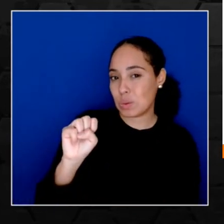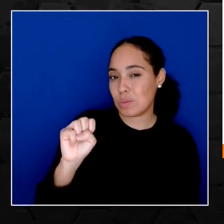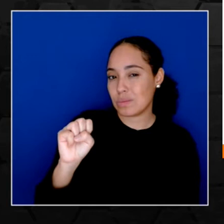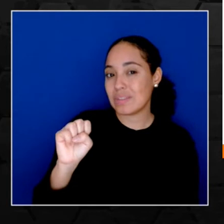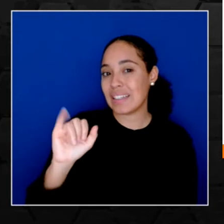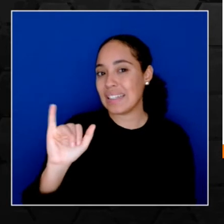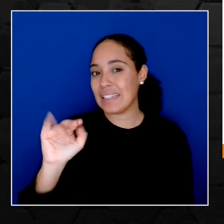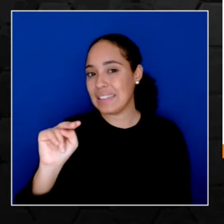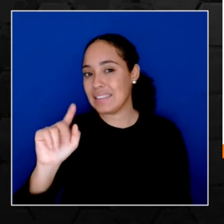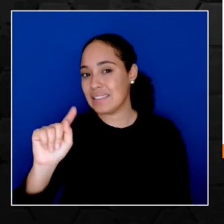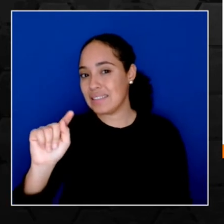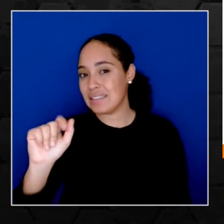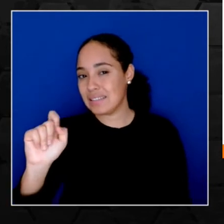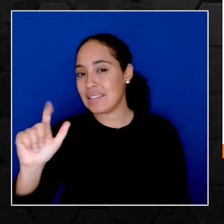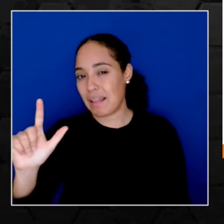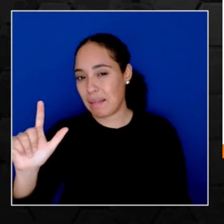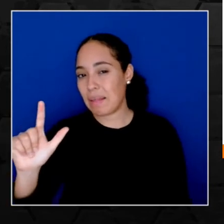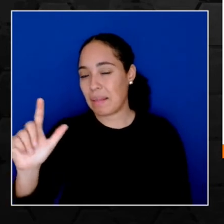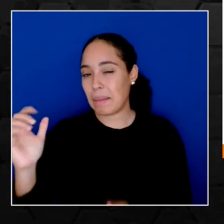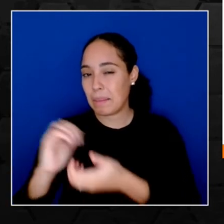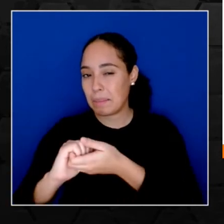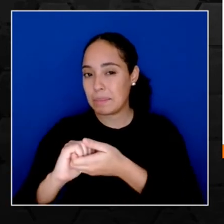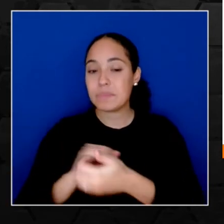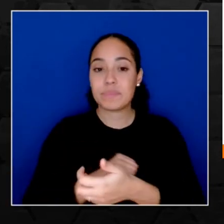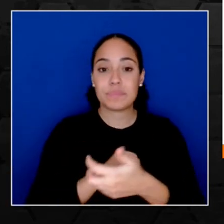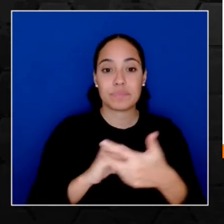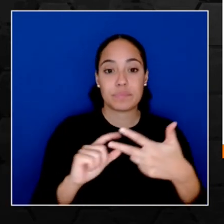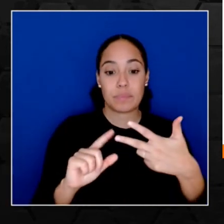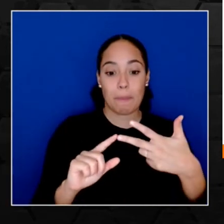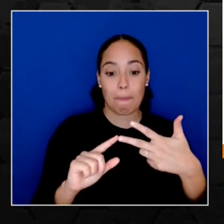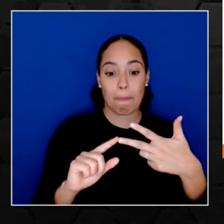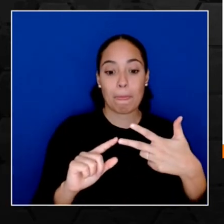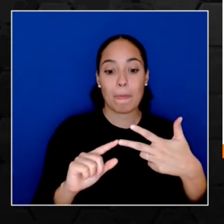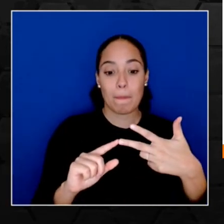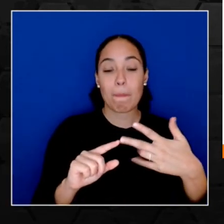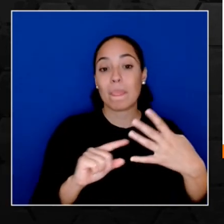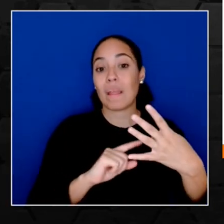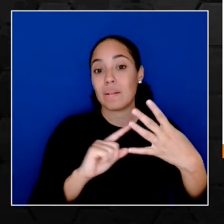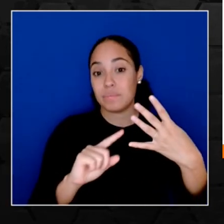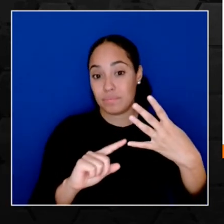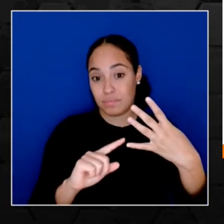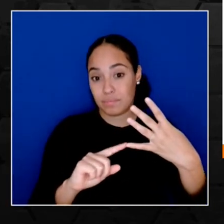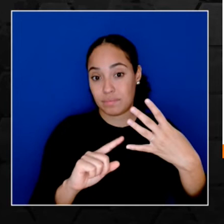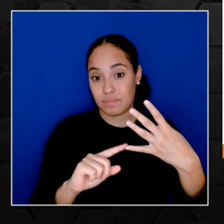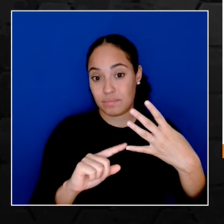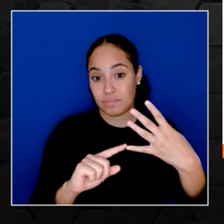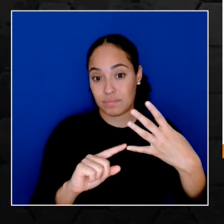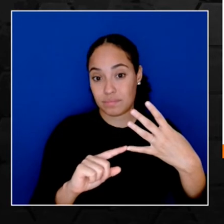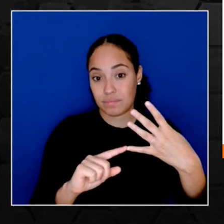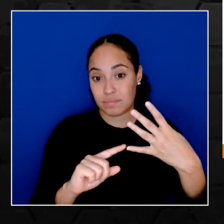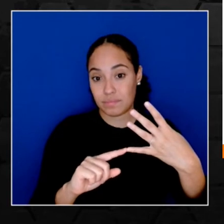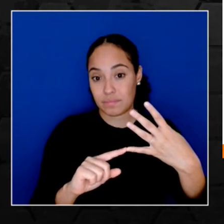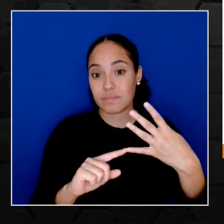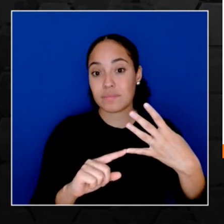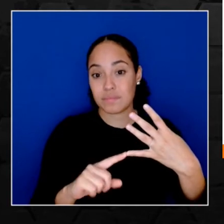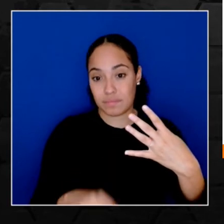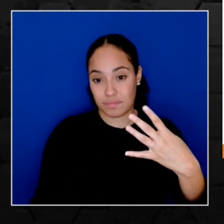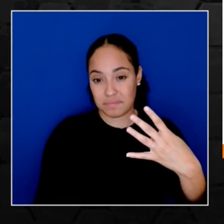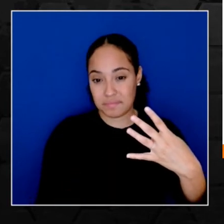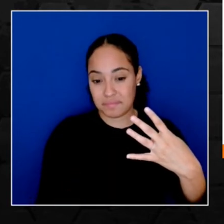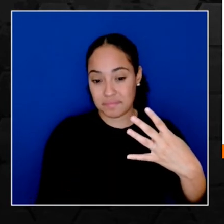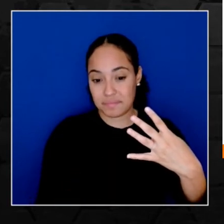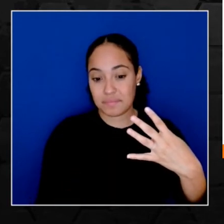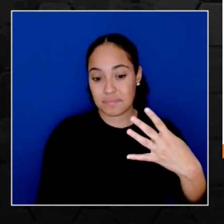platform, task-oriented model with standardized metadata. Also, we just collaborated with Microsoft, TensorFlow.js and Microsoft collaborated on a data science kind of